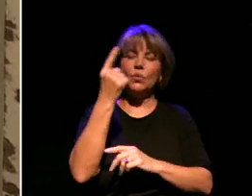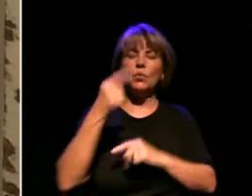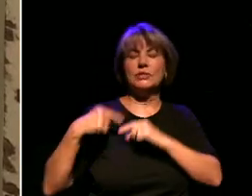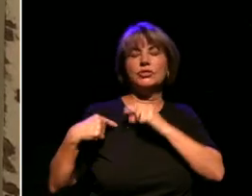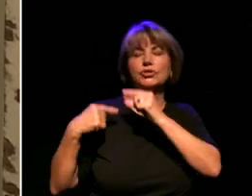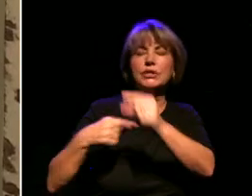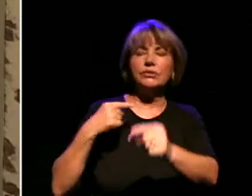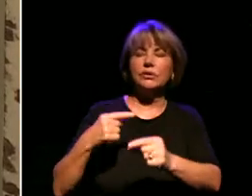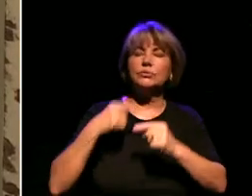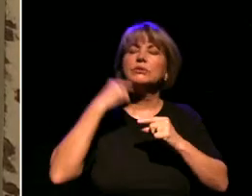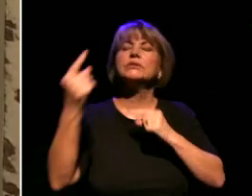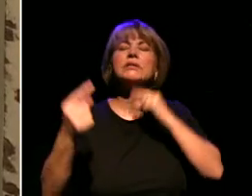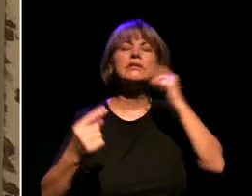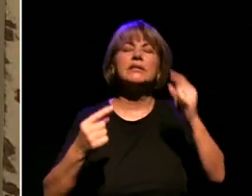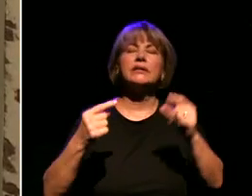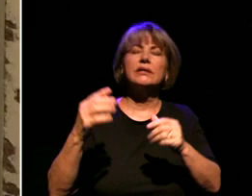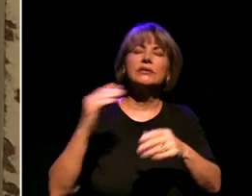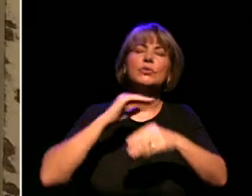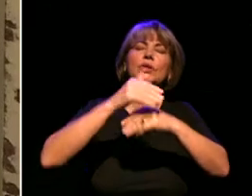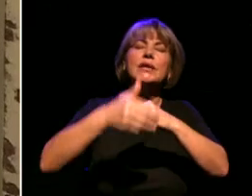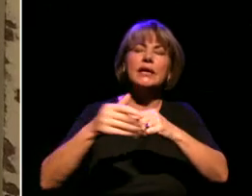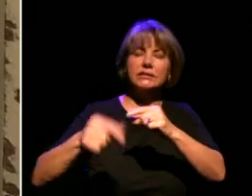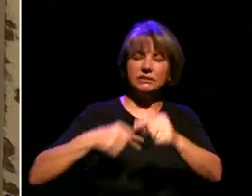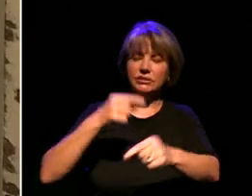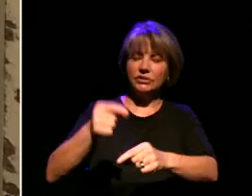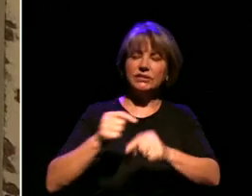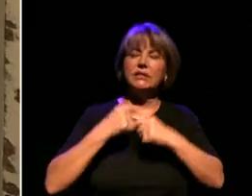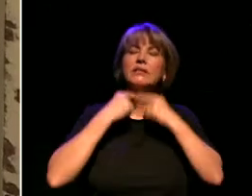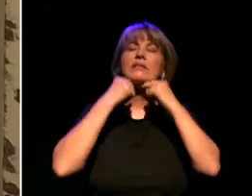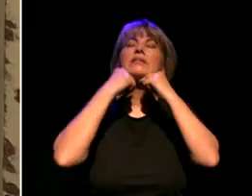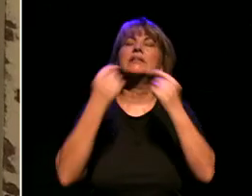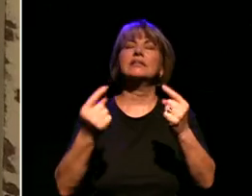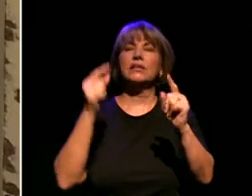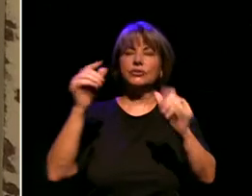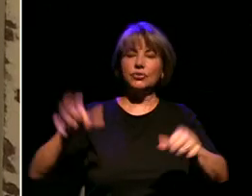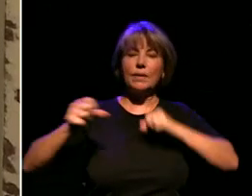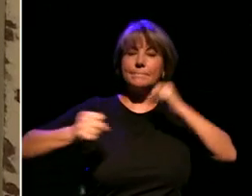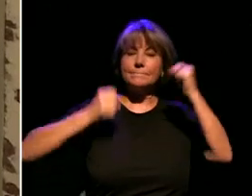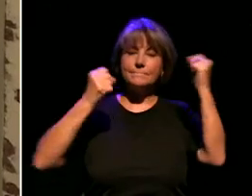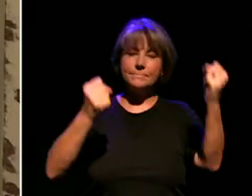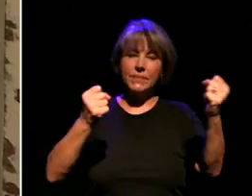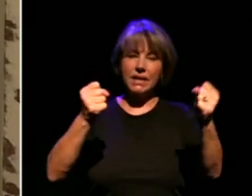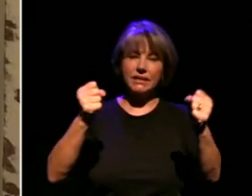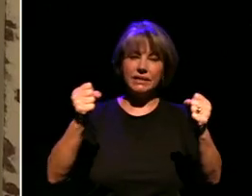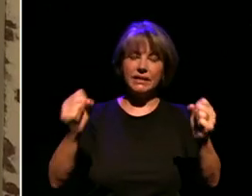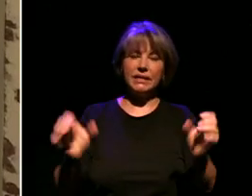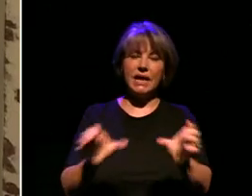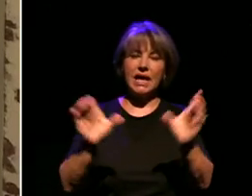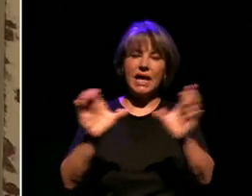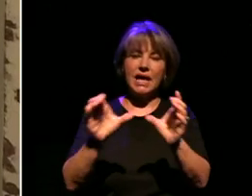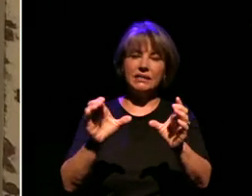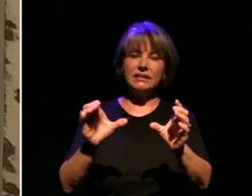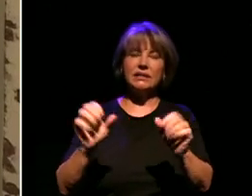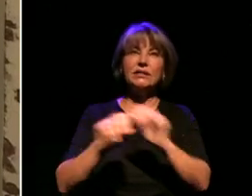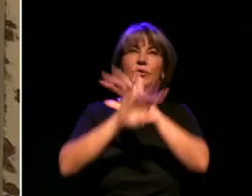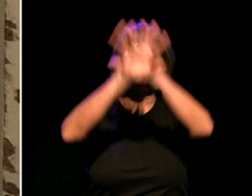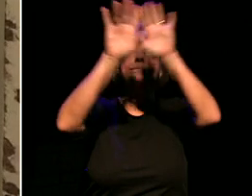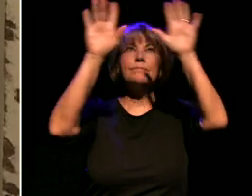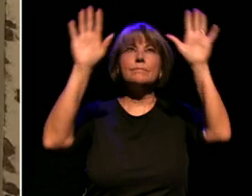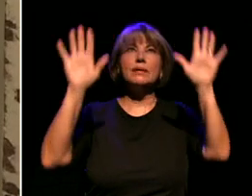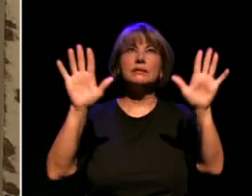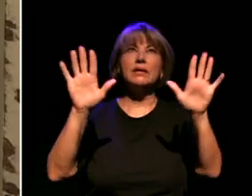and shall declare your mighty acts. On the glorious splendor of your majesty and on your wondrous works I will